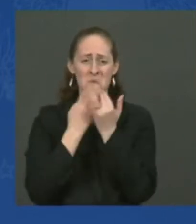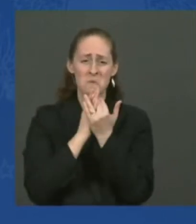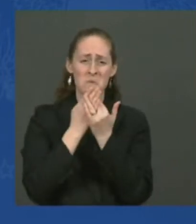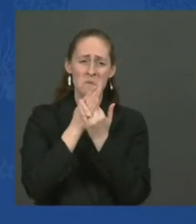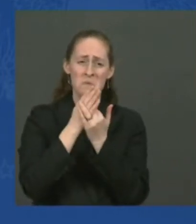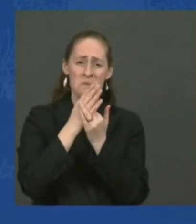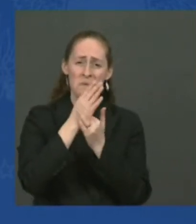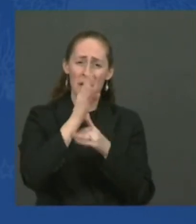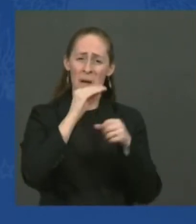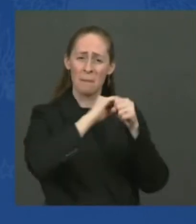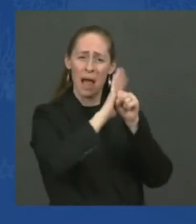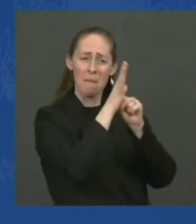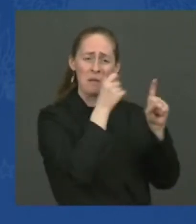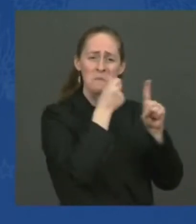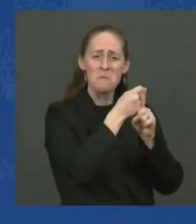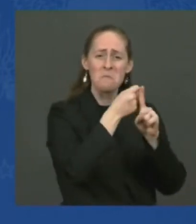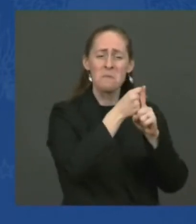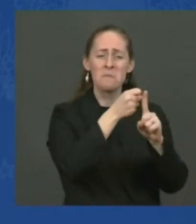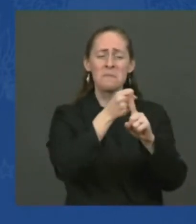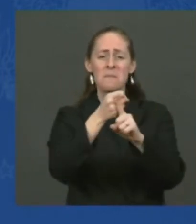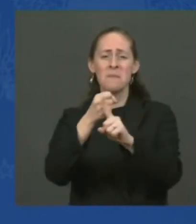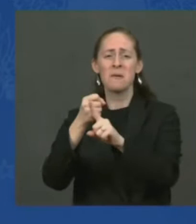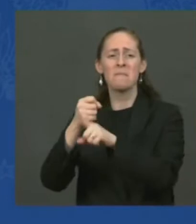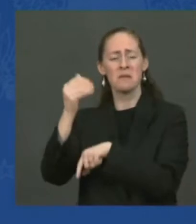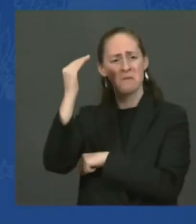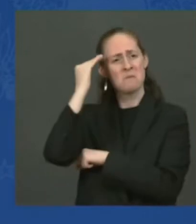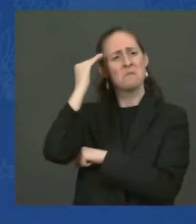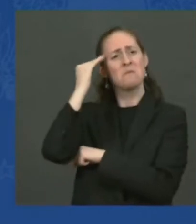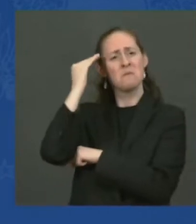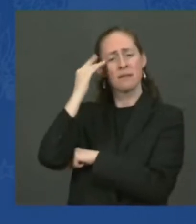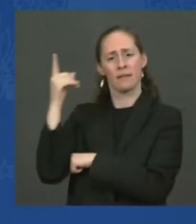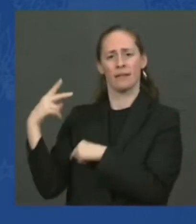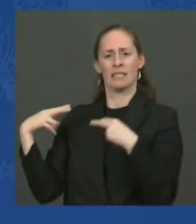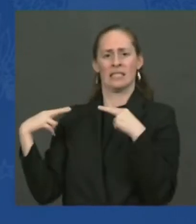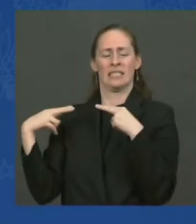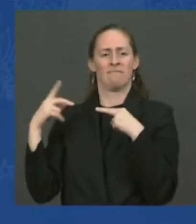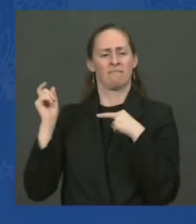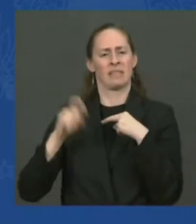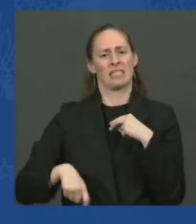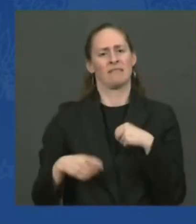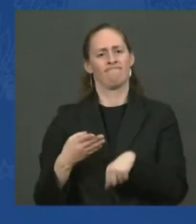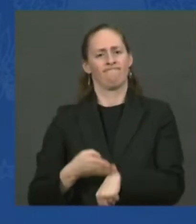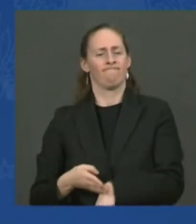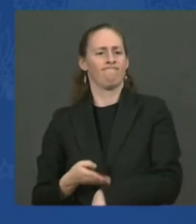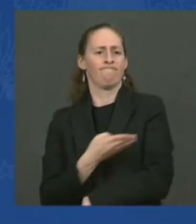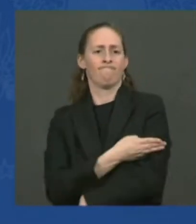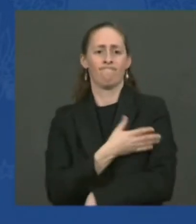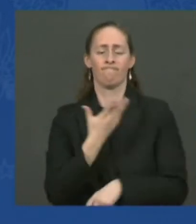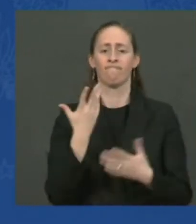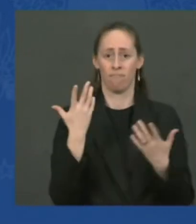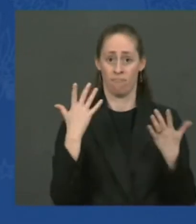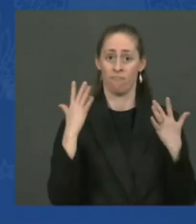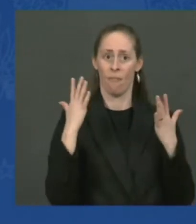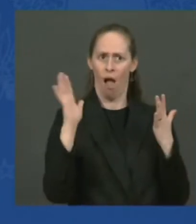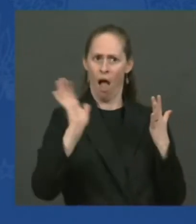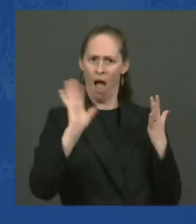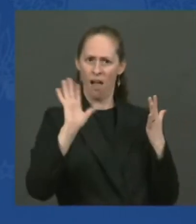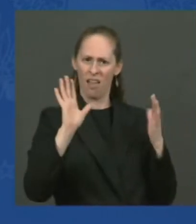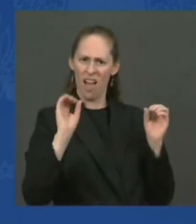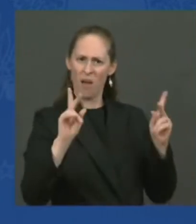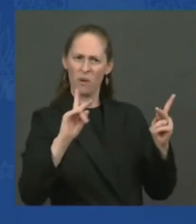Mr. President, that we needed not only to recover, but we had to seize the opportunity to build back